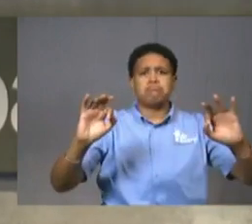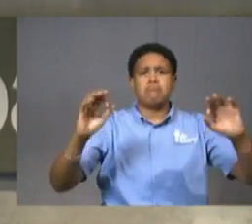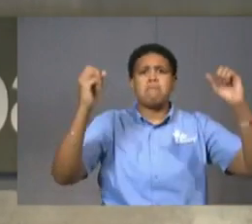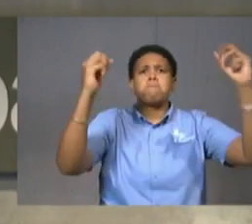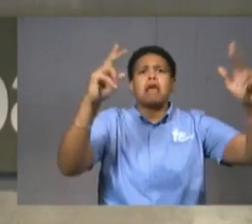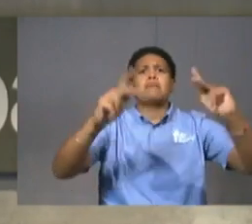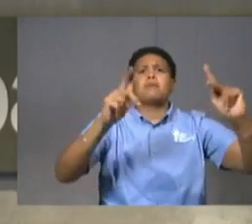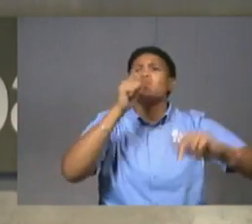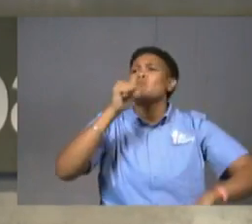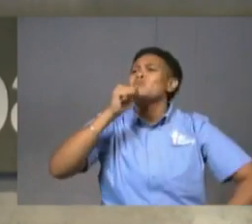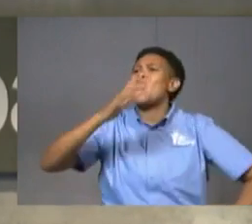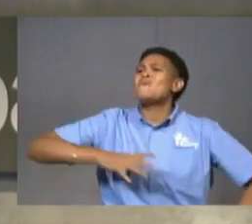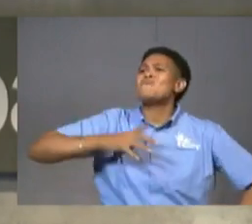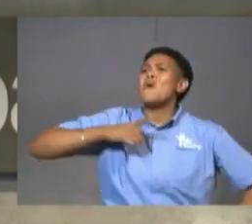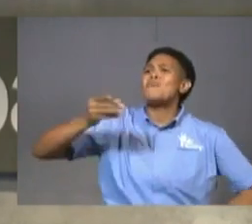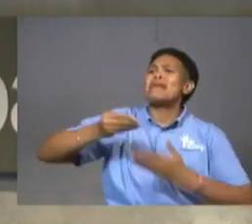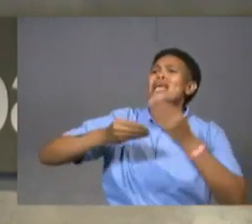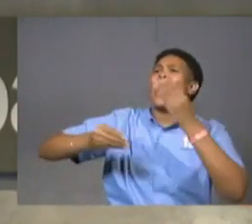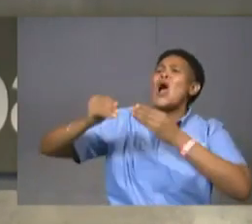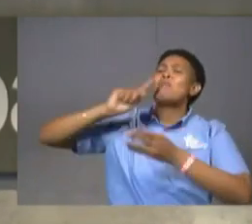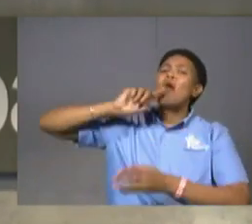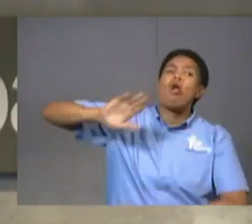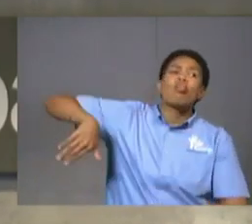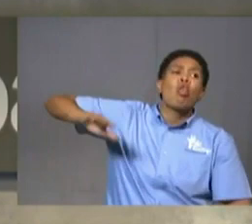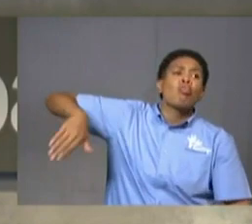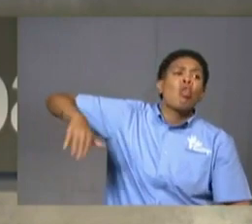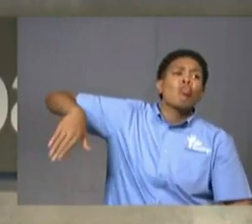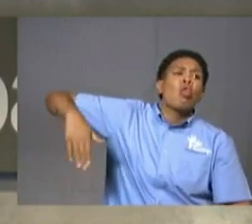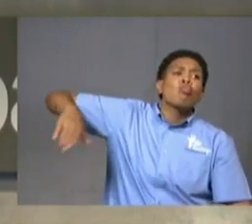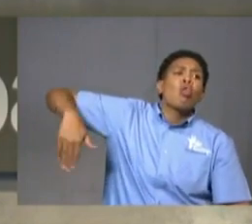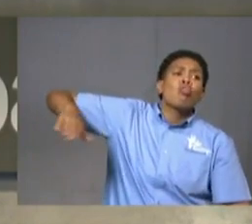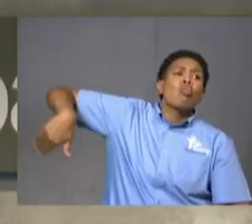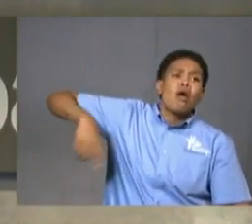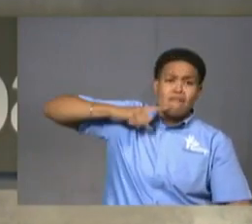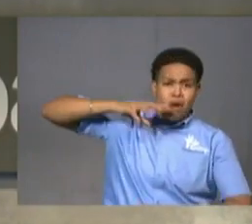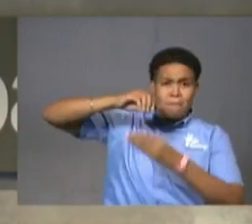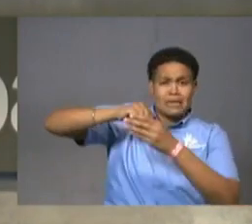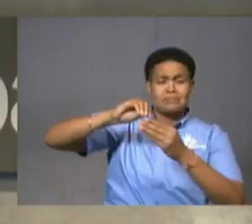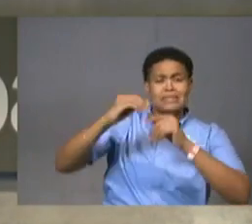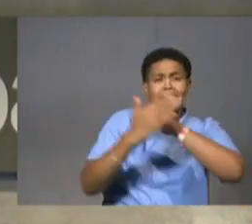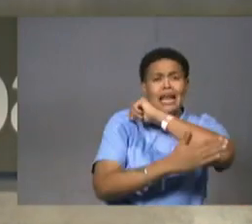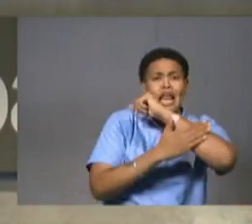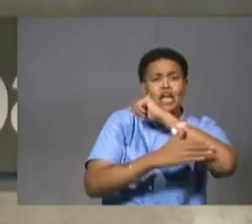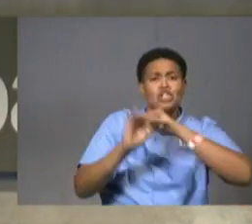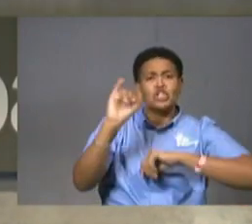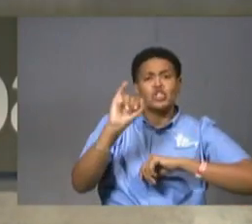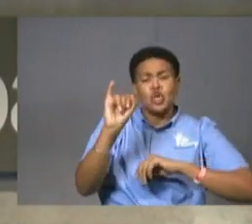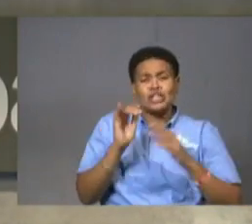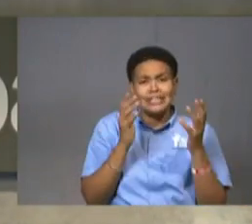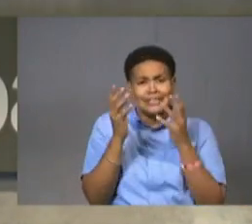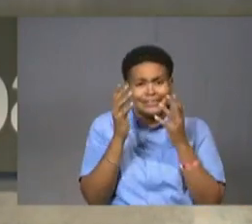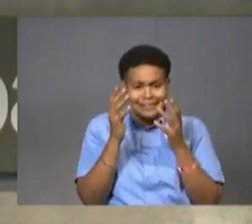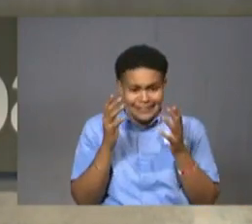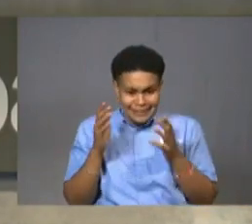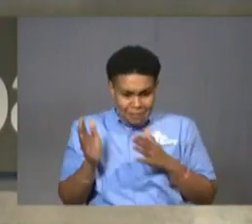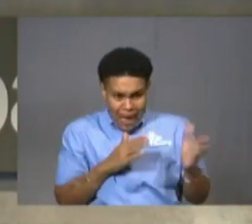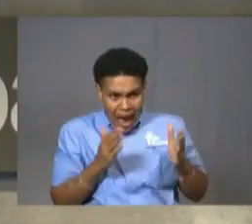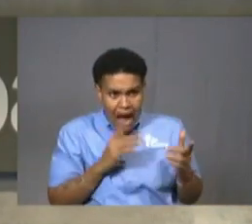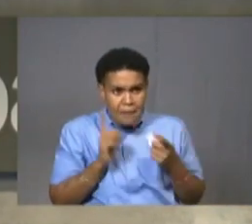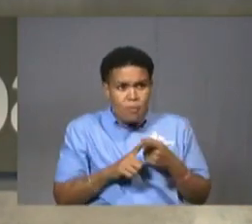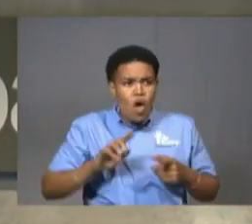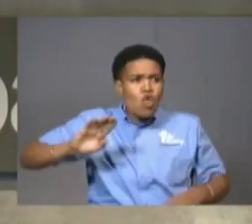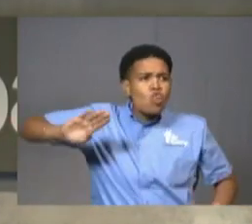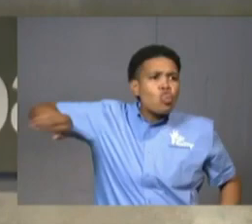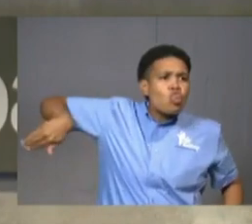the informal economy are excluded from participation in the National Insurance Service scheme and excluded from the